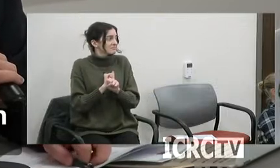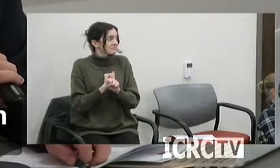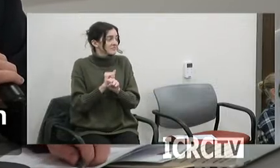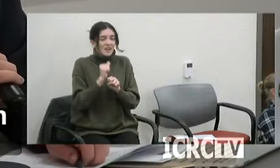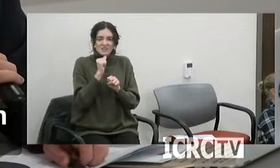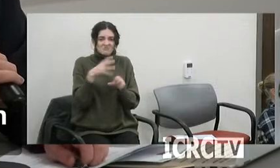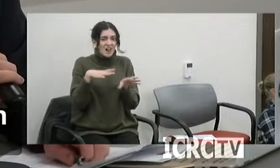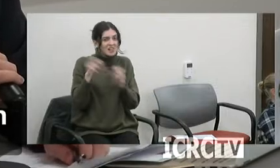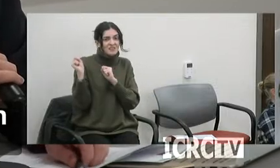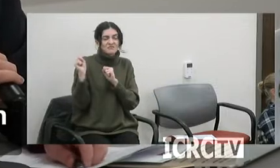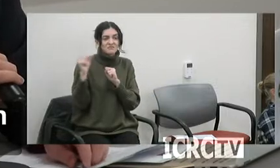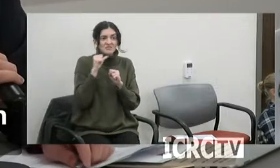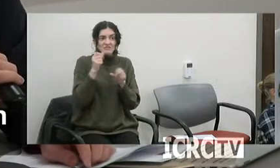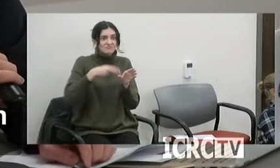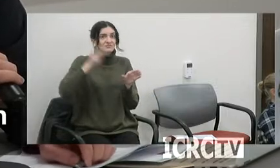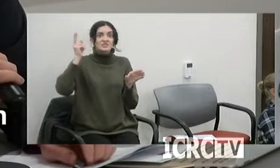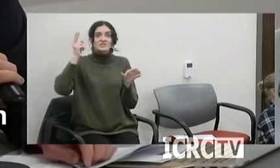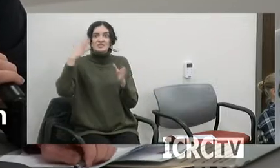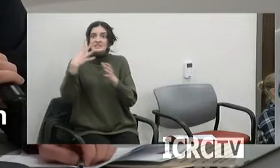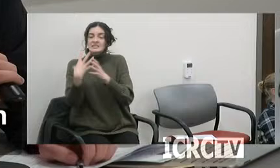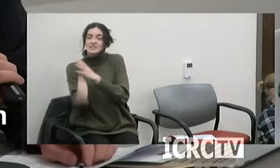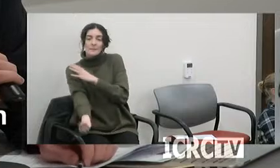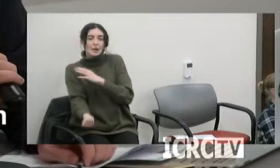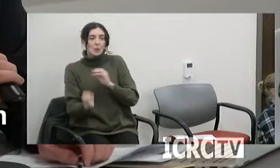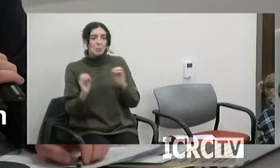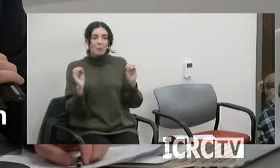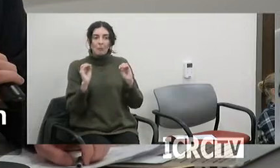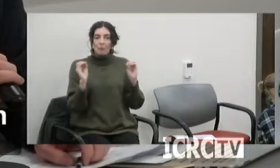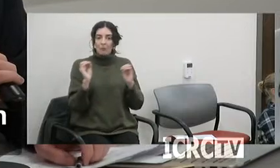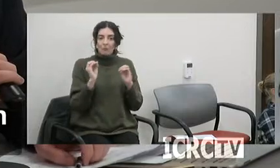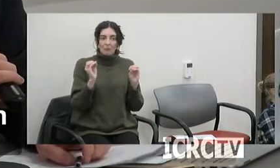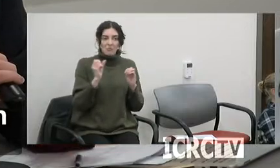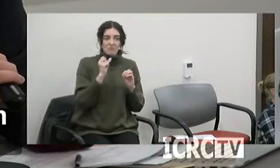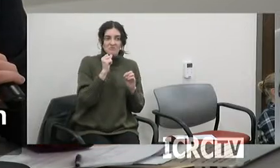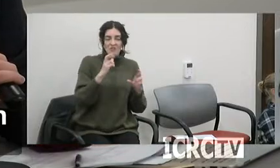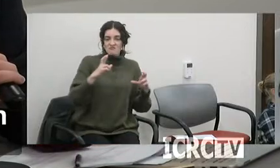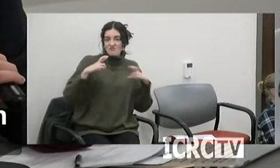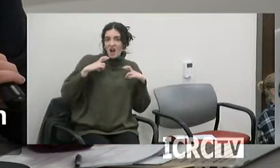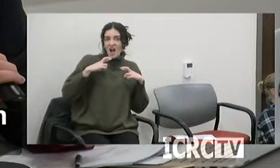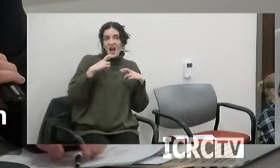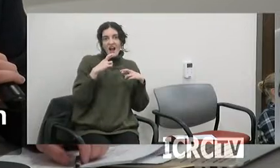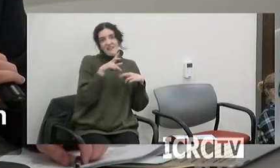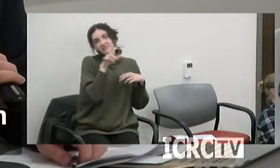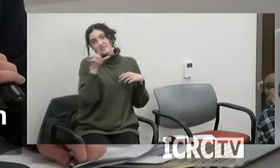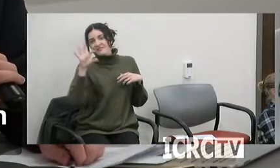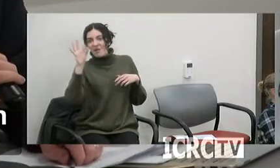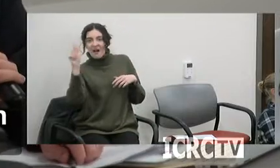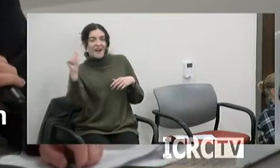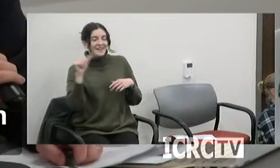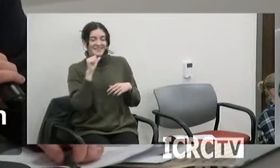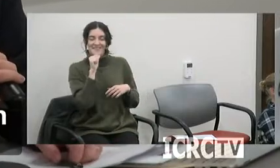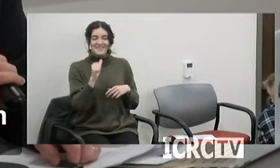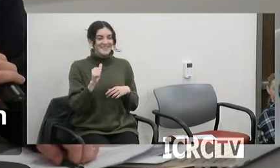anywhere. I'm not heading off with the retirees to Florida. I'm going to be here.